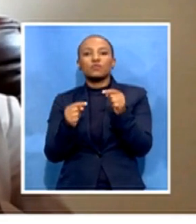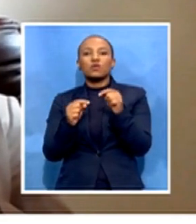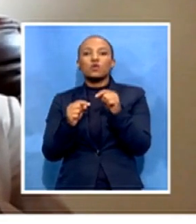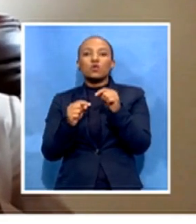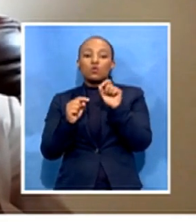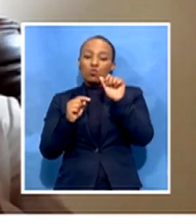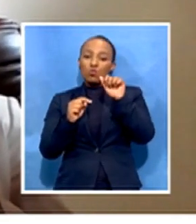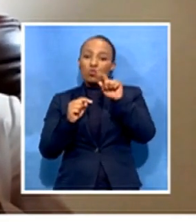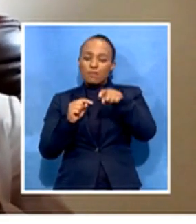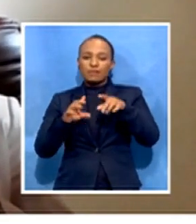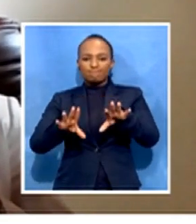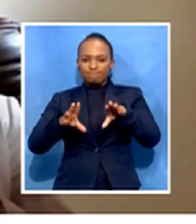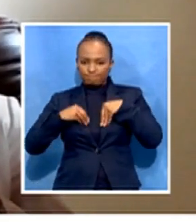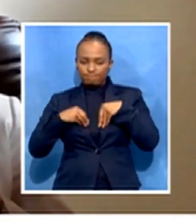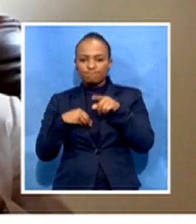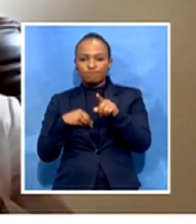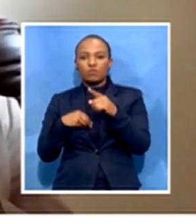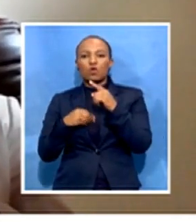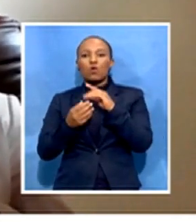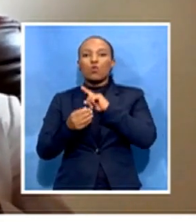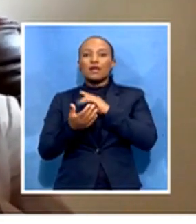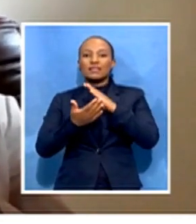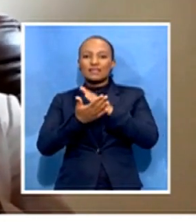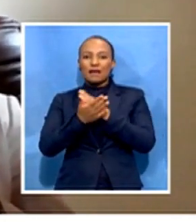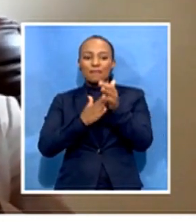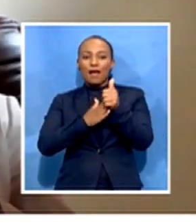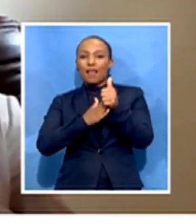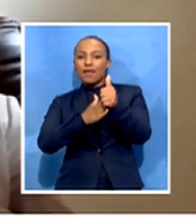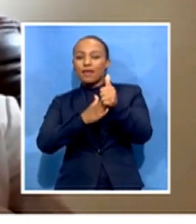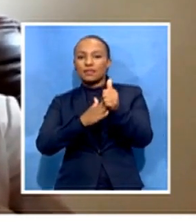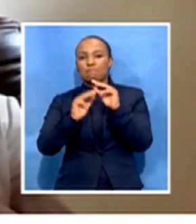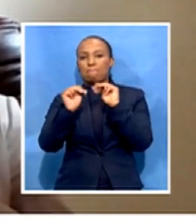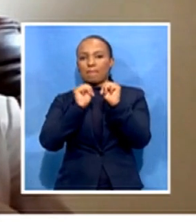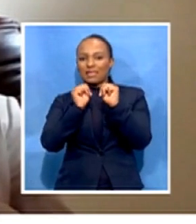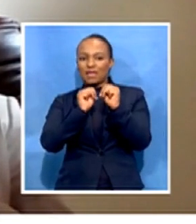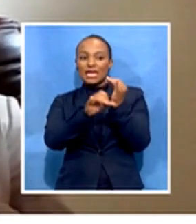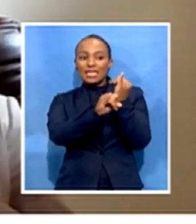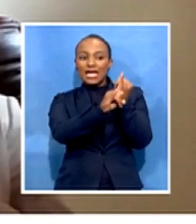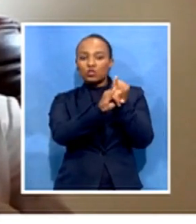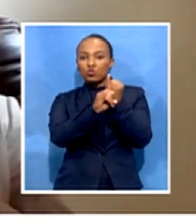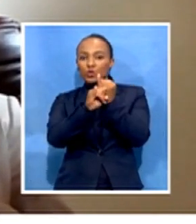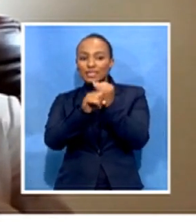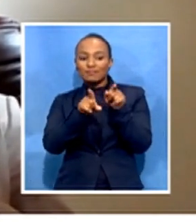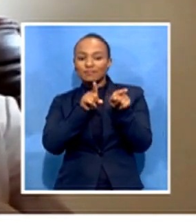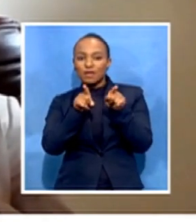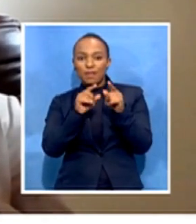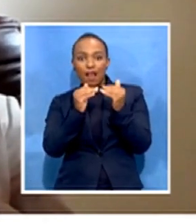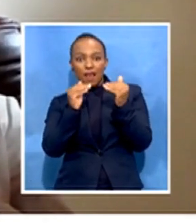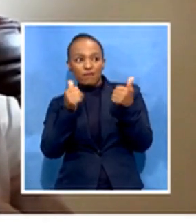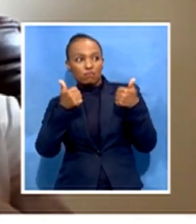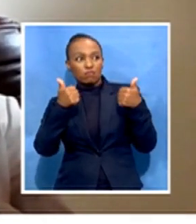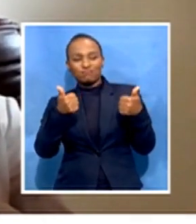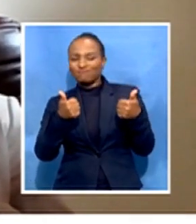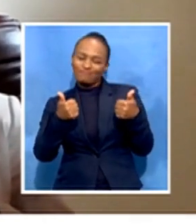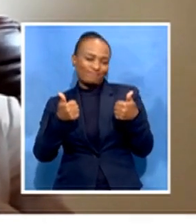some of the leadership and management within these institutions is not at the right level. So we have actually been rid